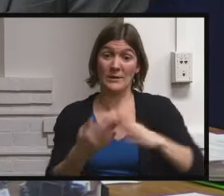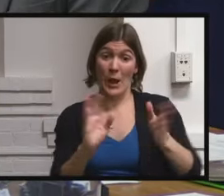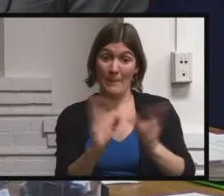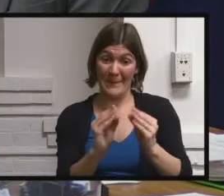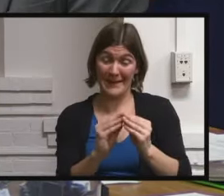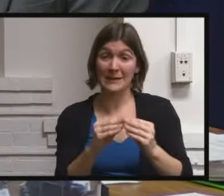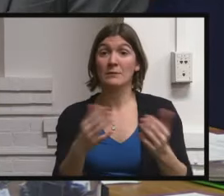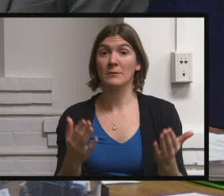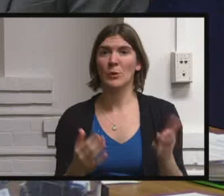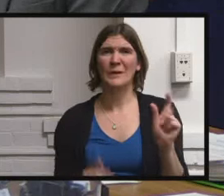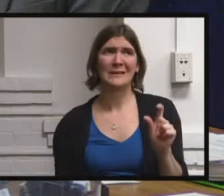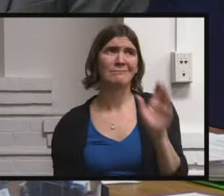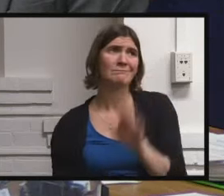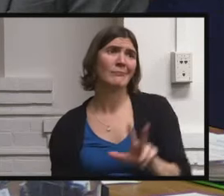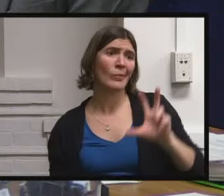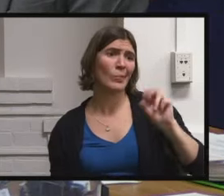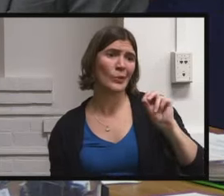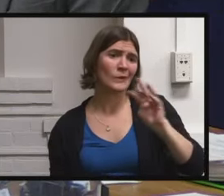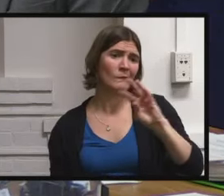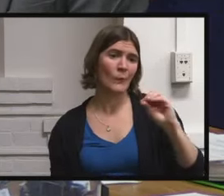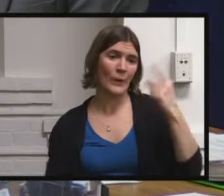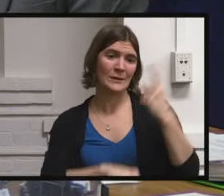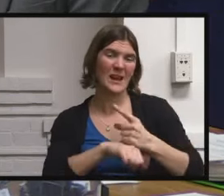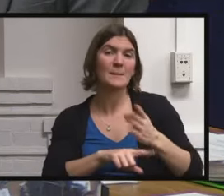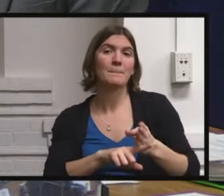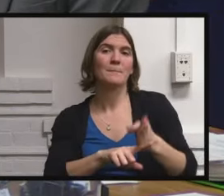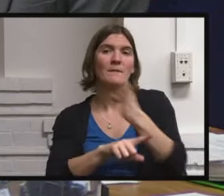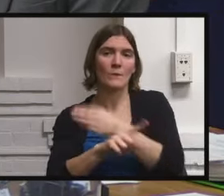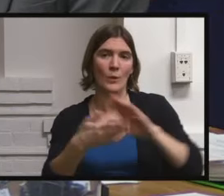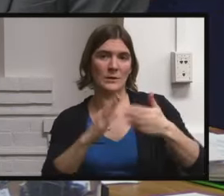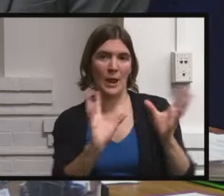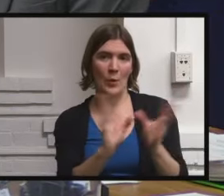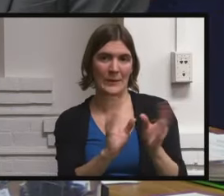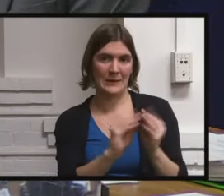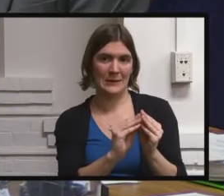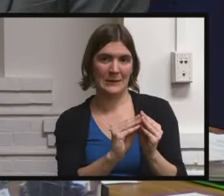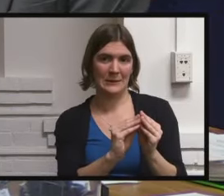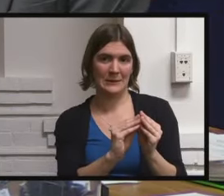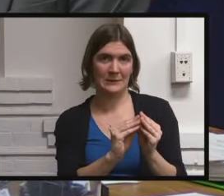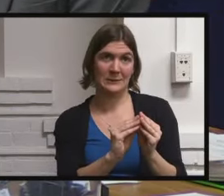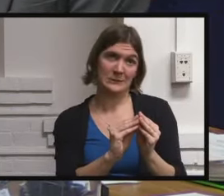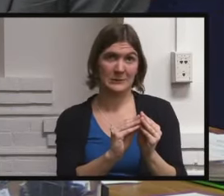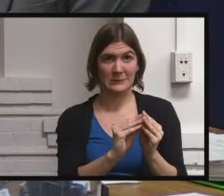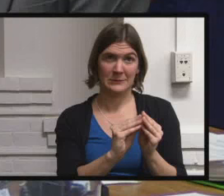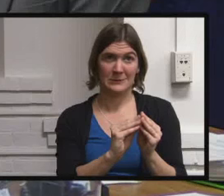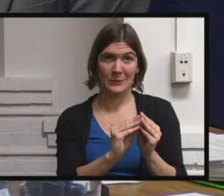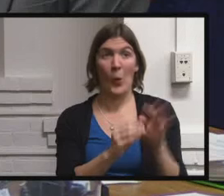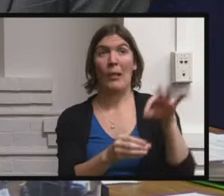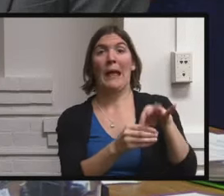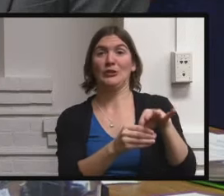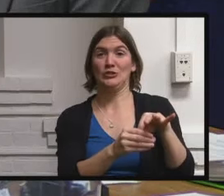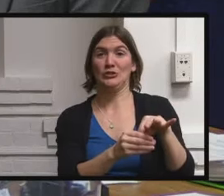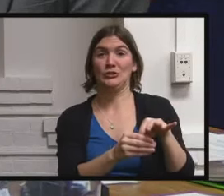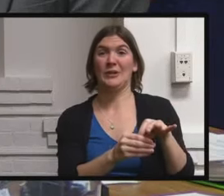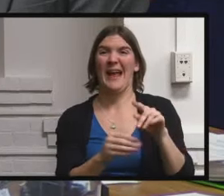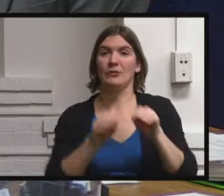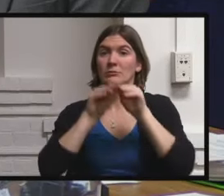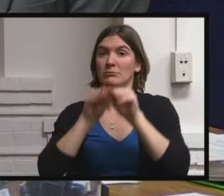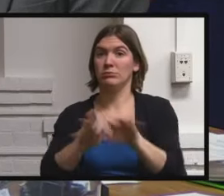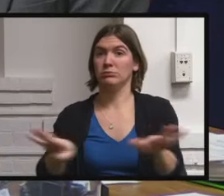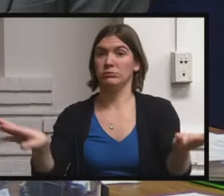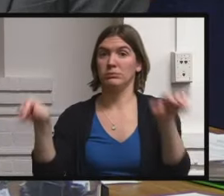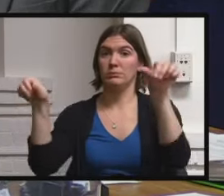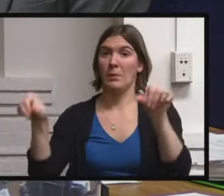30 to 40 days before town meeting or town meeting election in order to notice